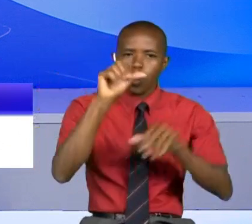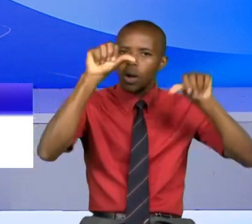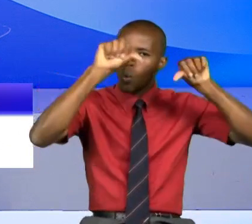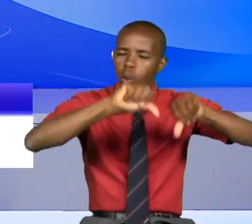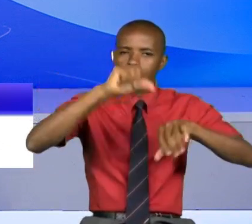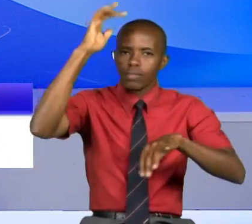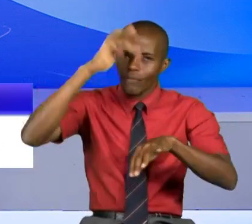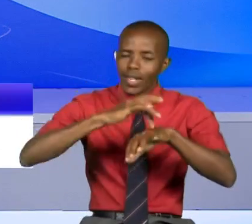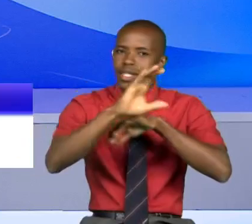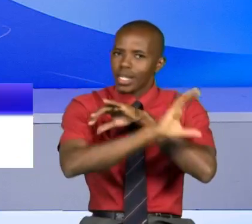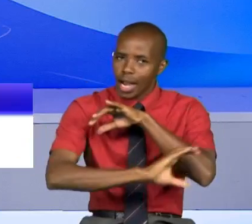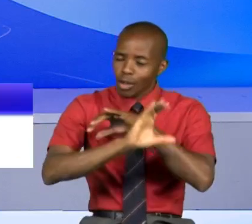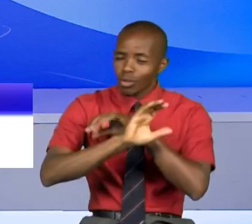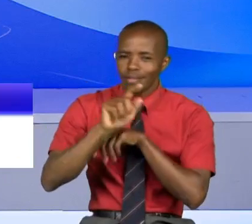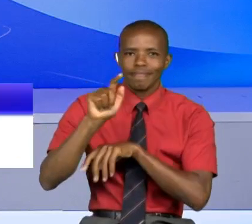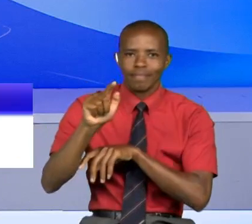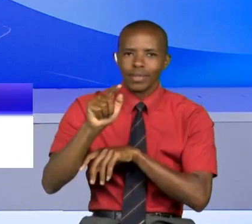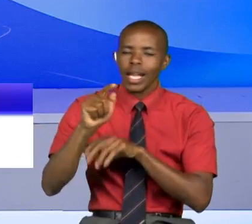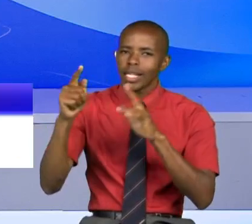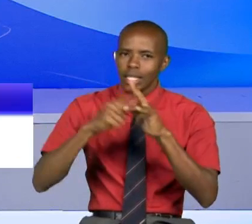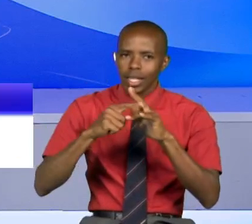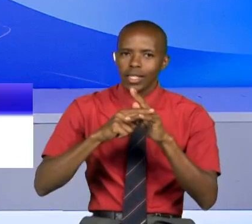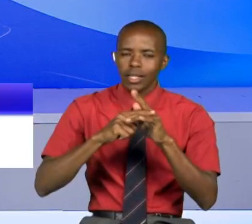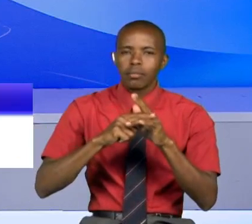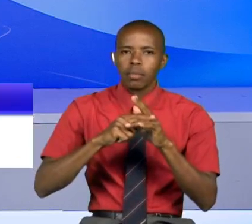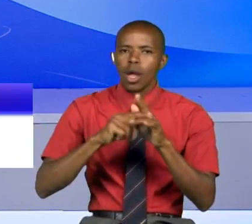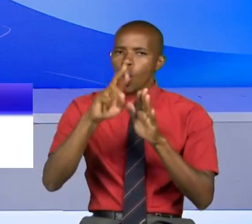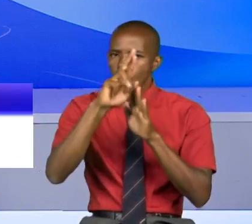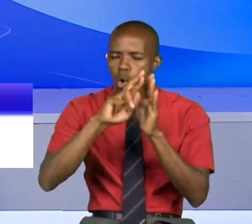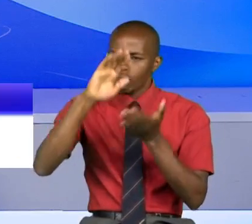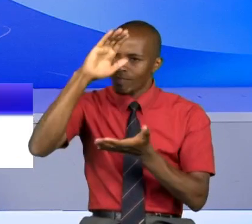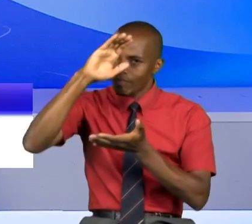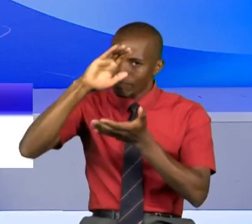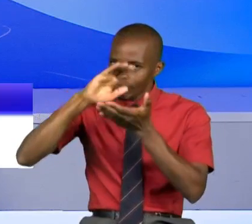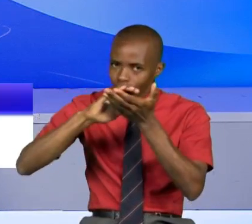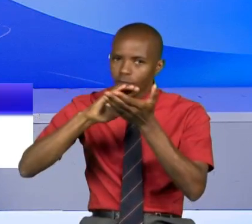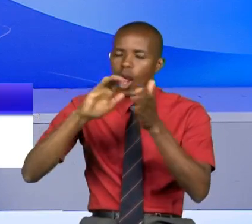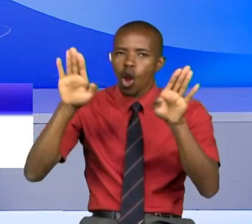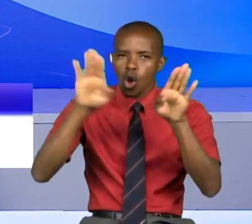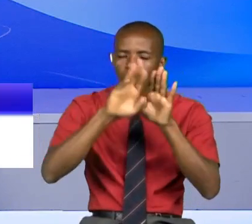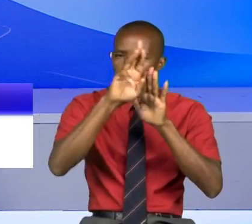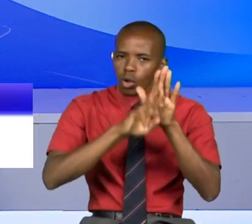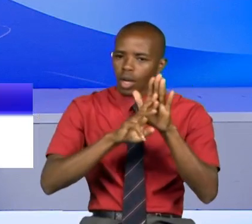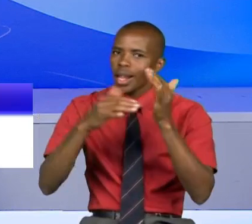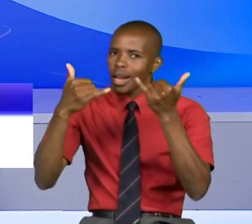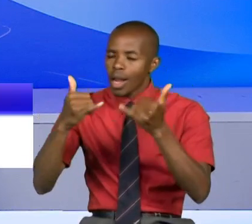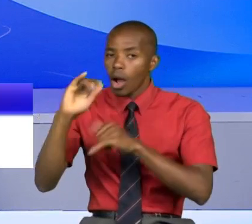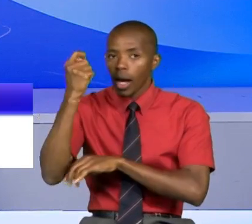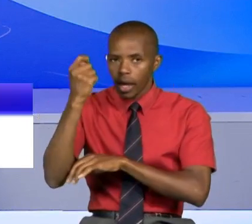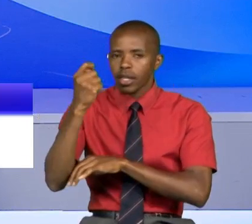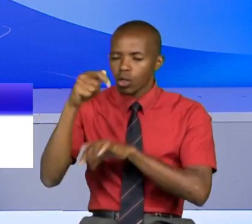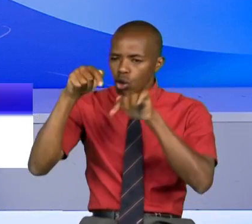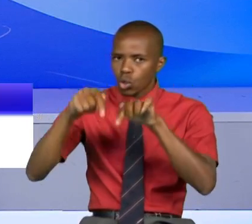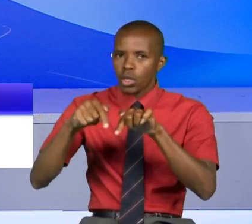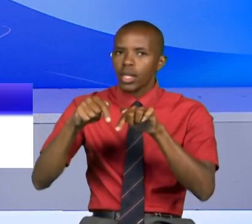world's hardest hit countries by the pandemic, has started relaxing its strict coronavirus lockdown measures. Meanwhile, in Kenya, as of